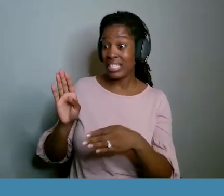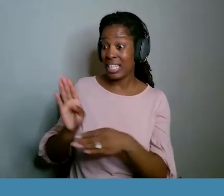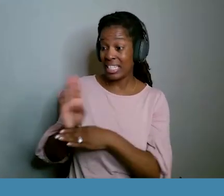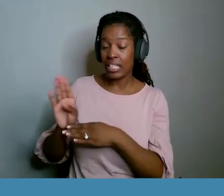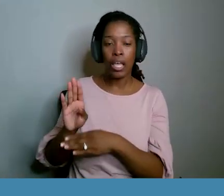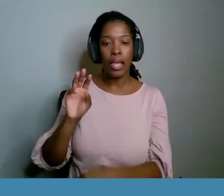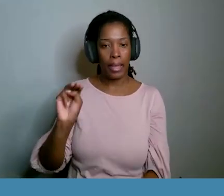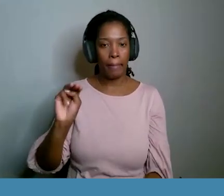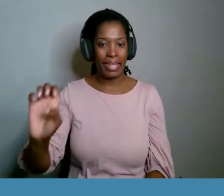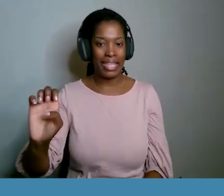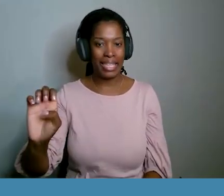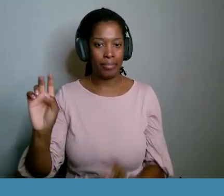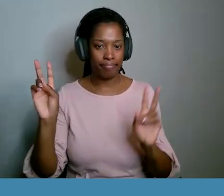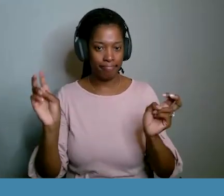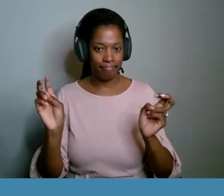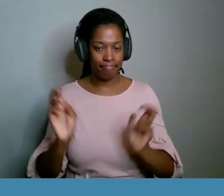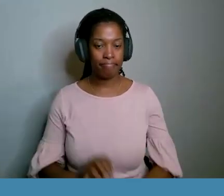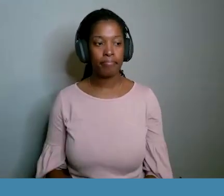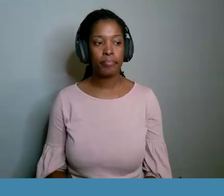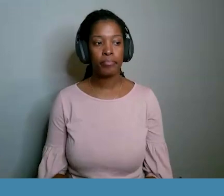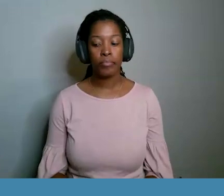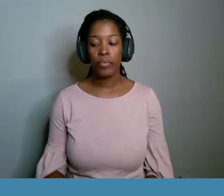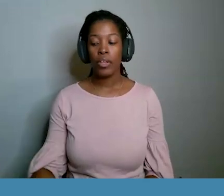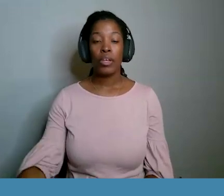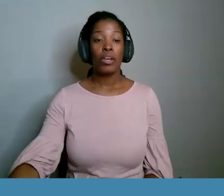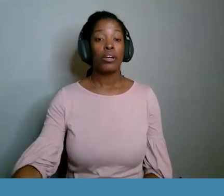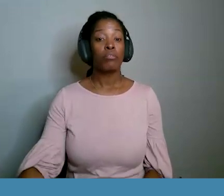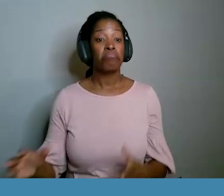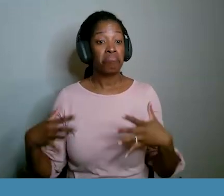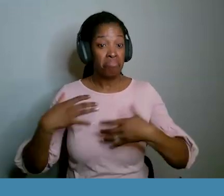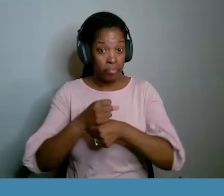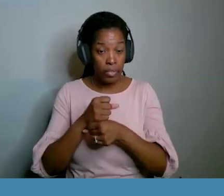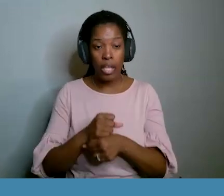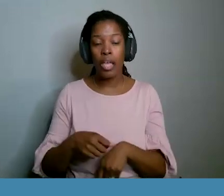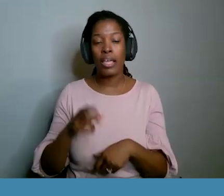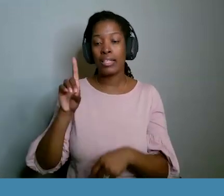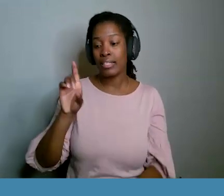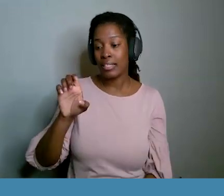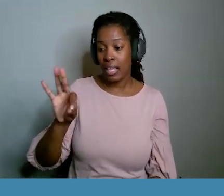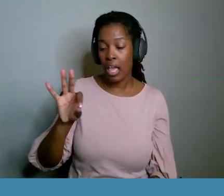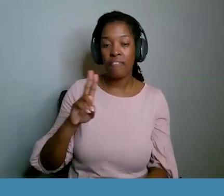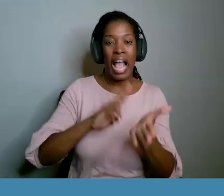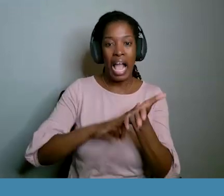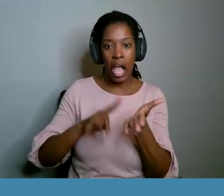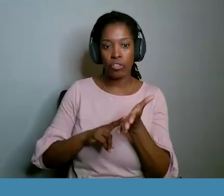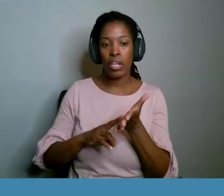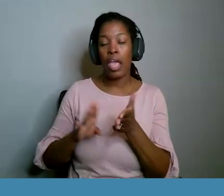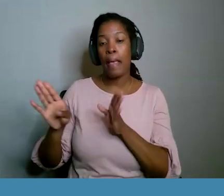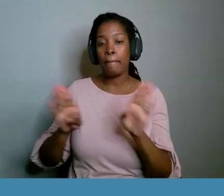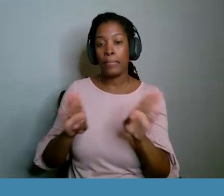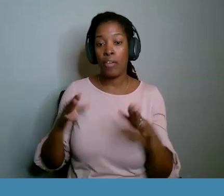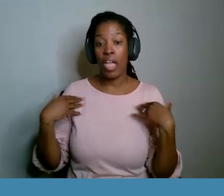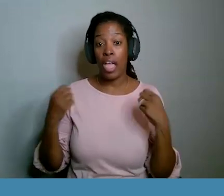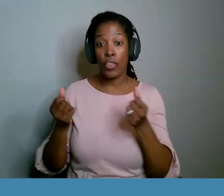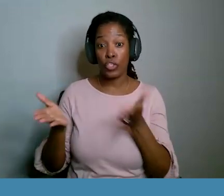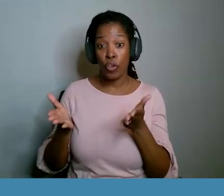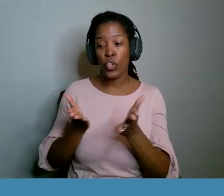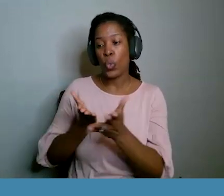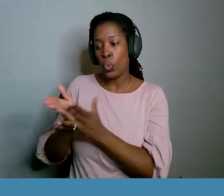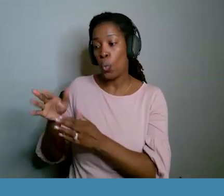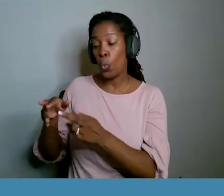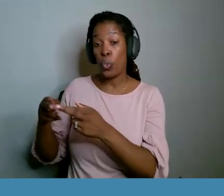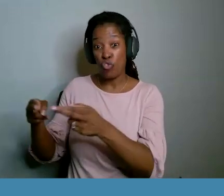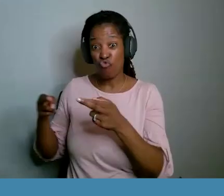MEs. So in short, DCF contracts behavioral health services through regional systems of care, and these are